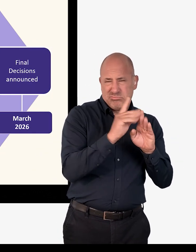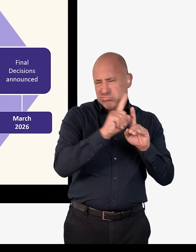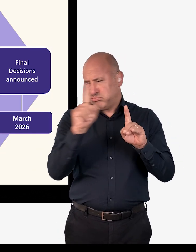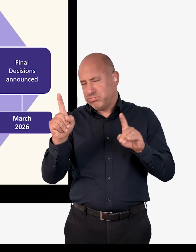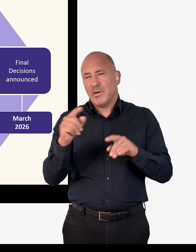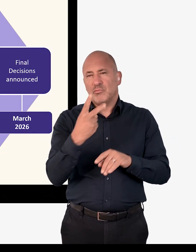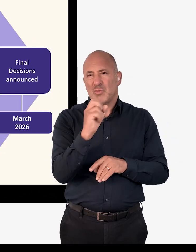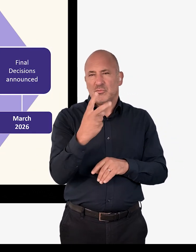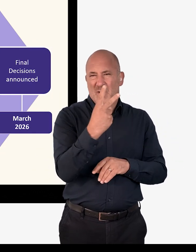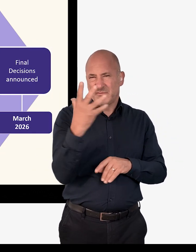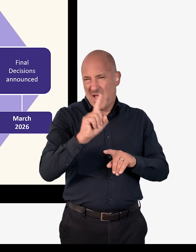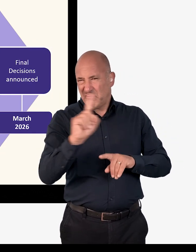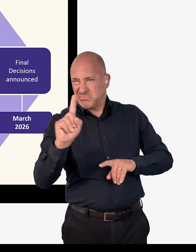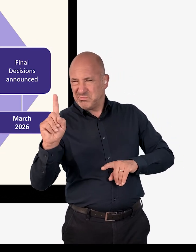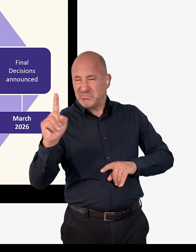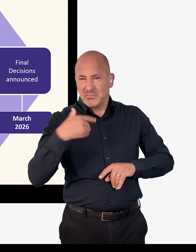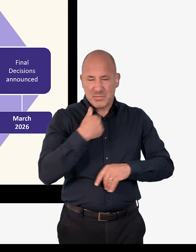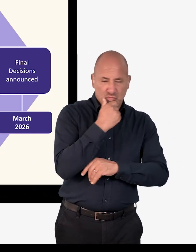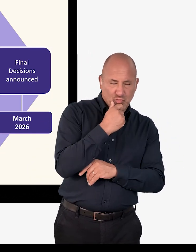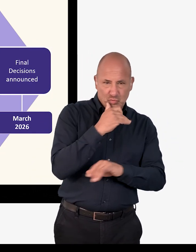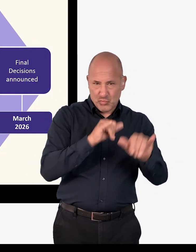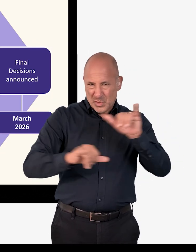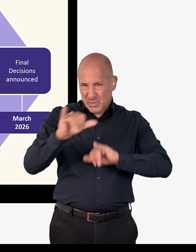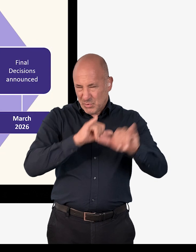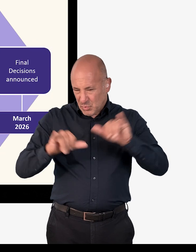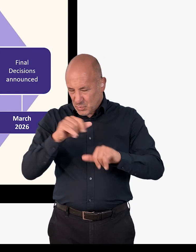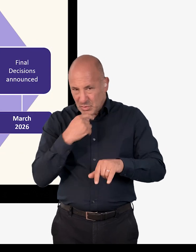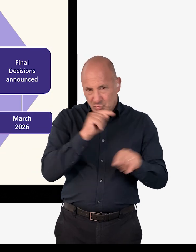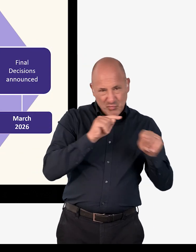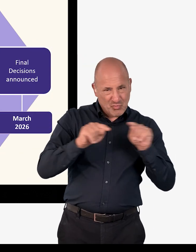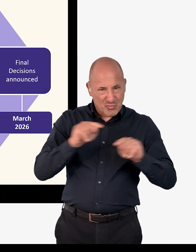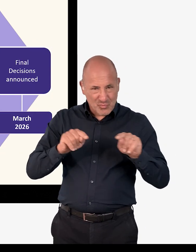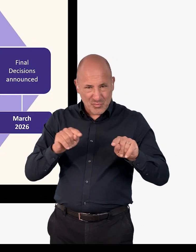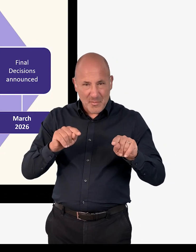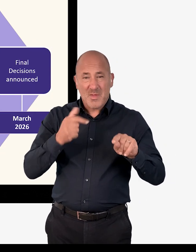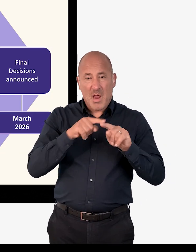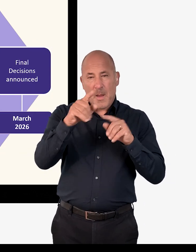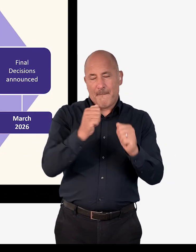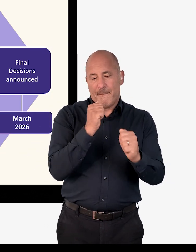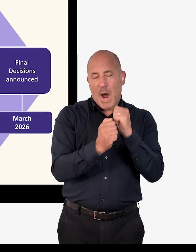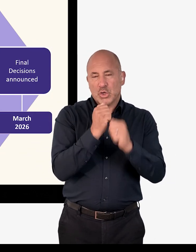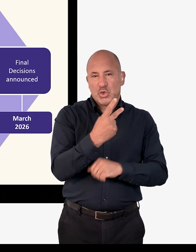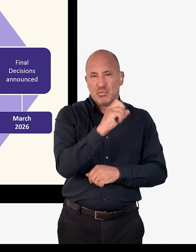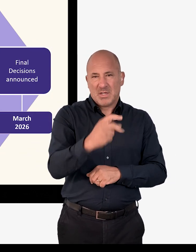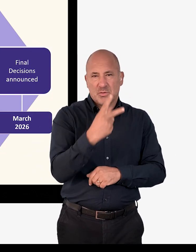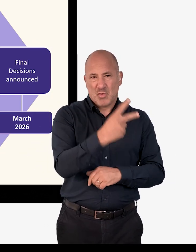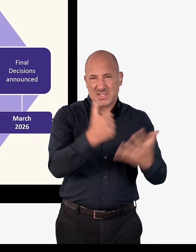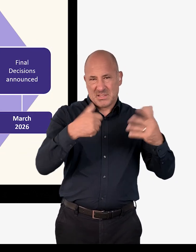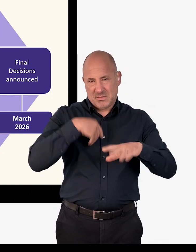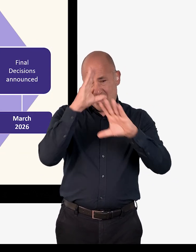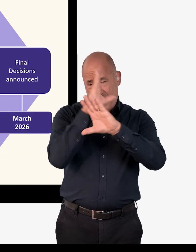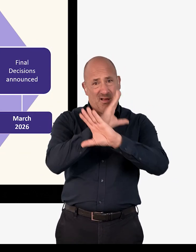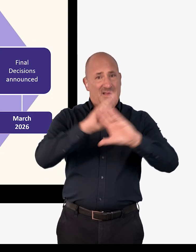Final decisions will be made in late 2025, and we will be notifying applicants and making announcements